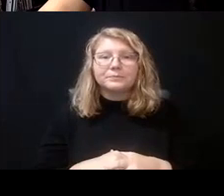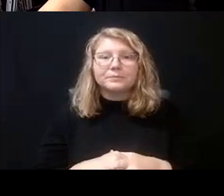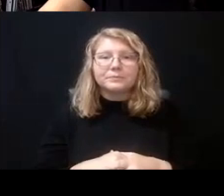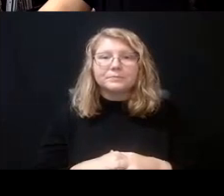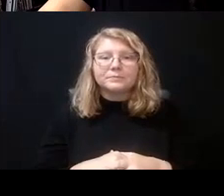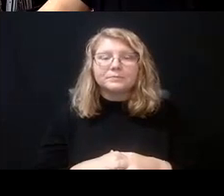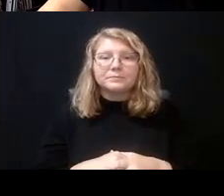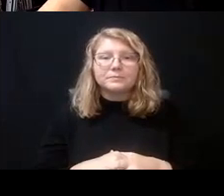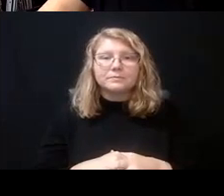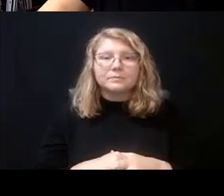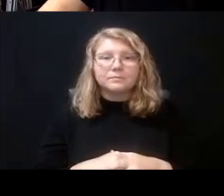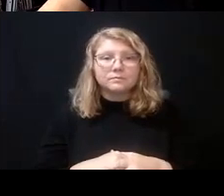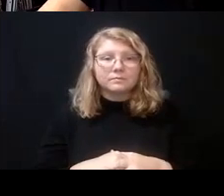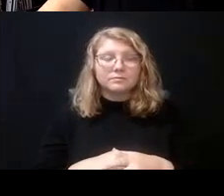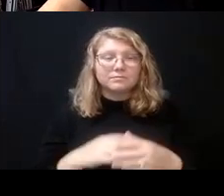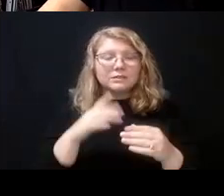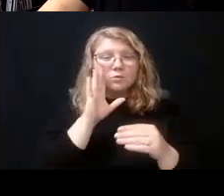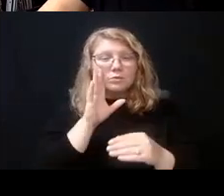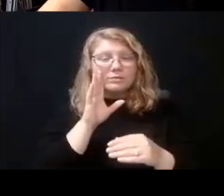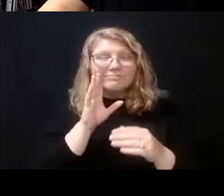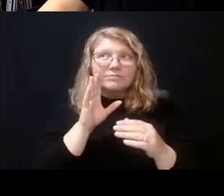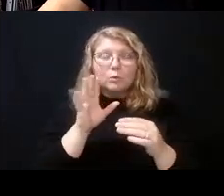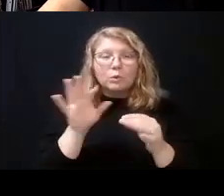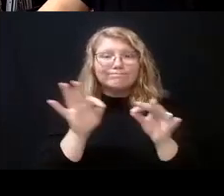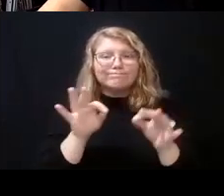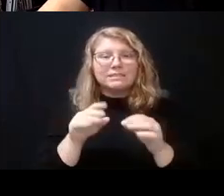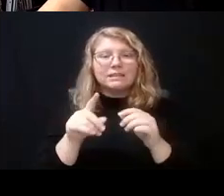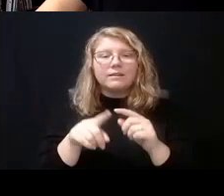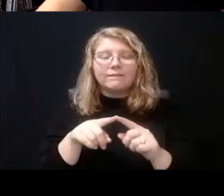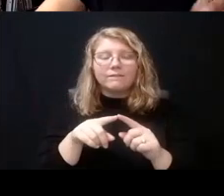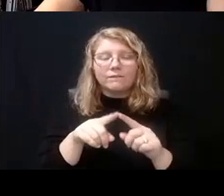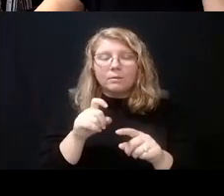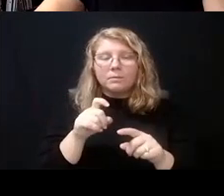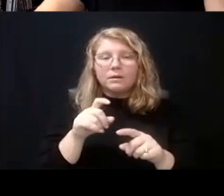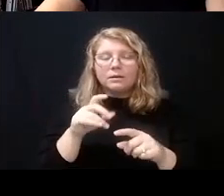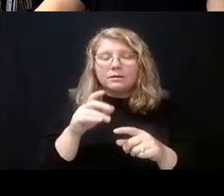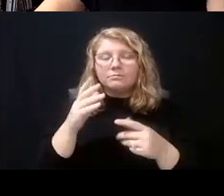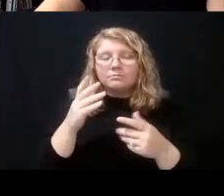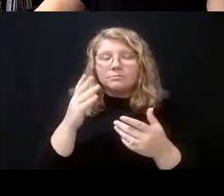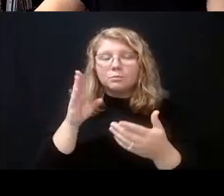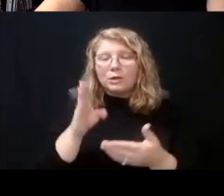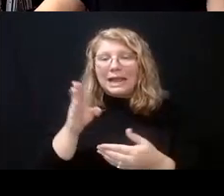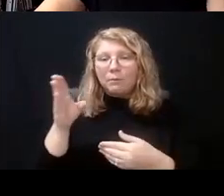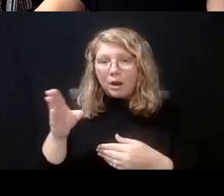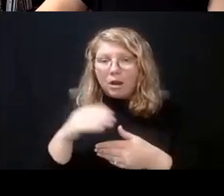that kind of talks about, this is from Brene Brown. So, you know, Brene Brown is